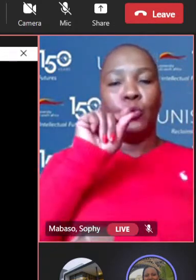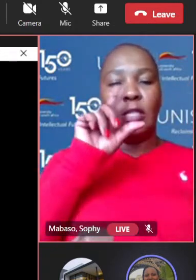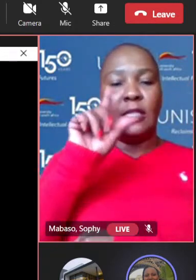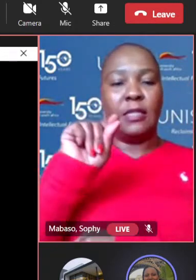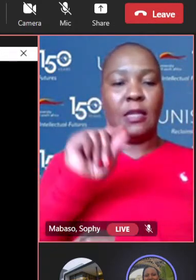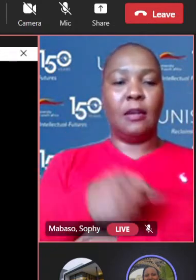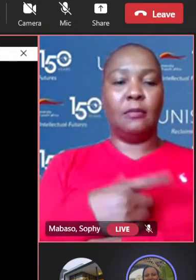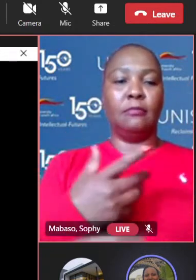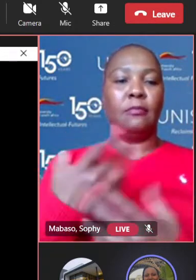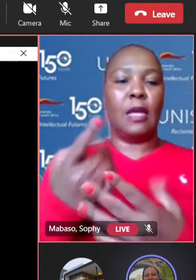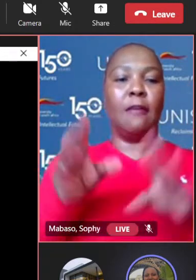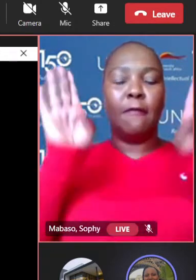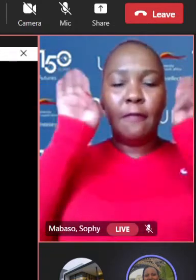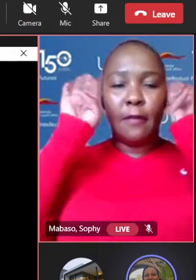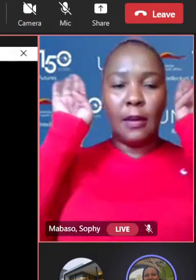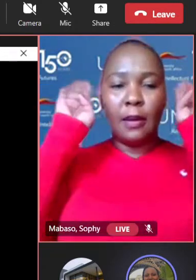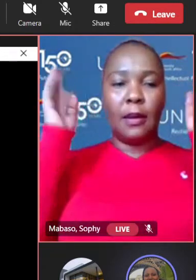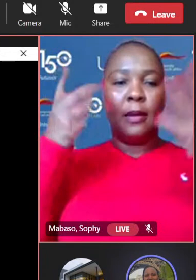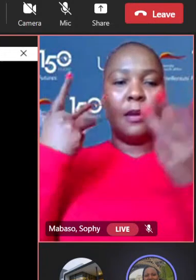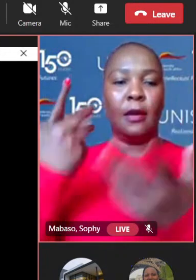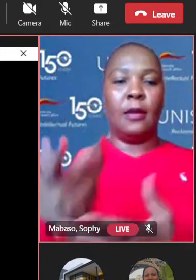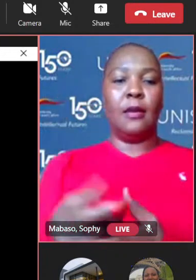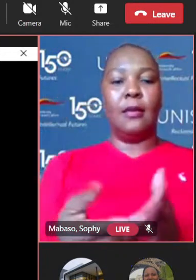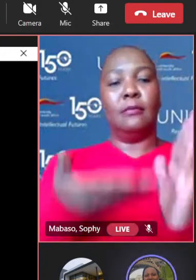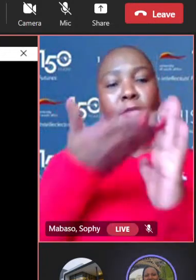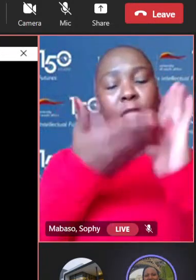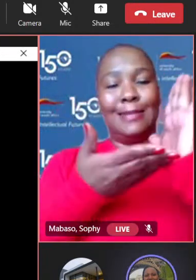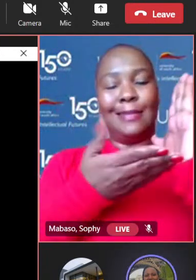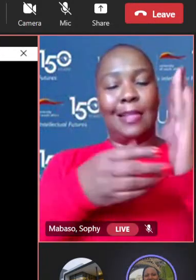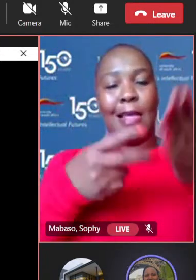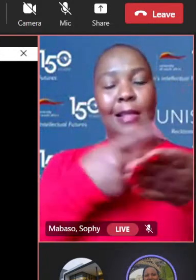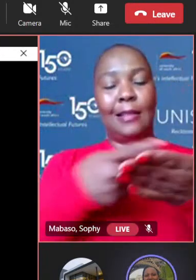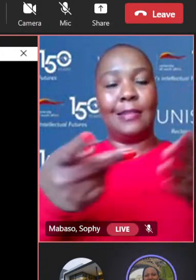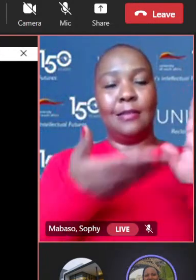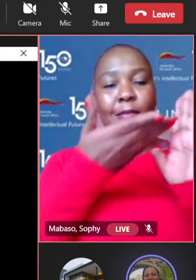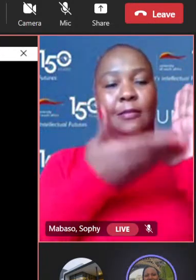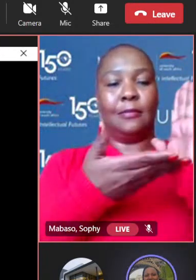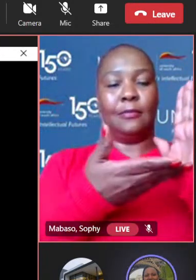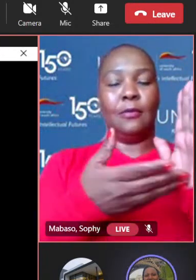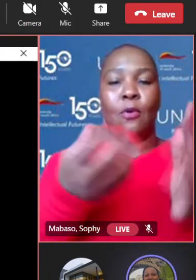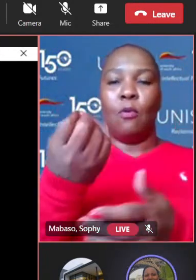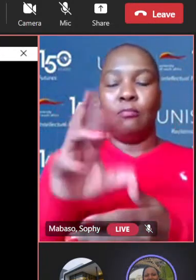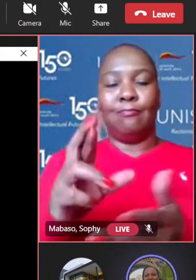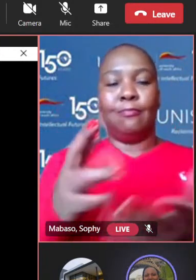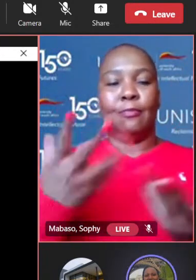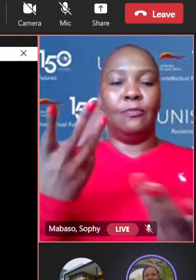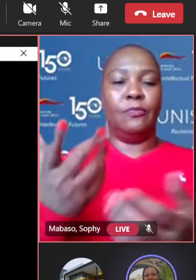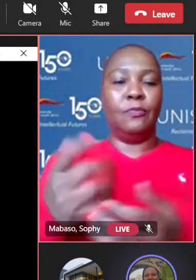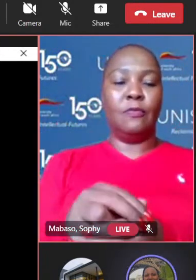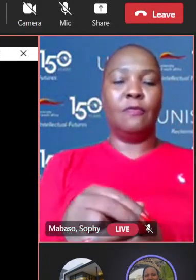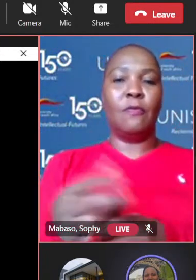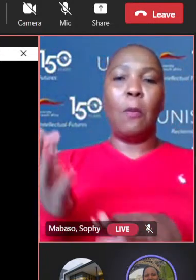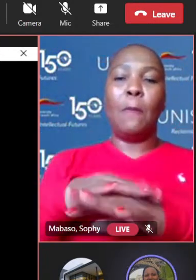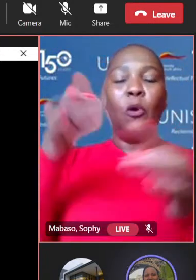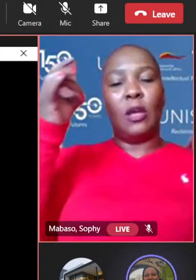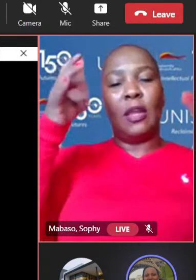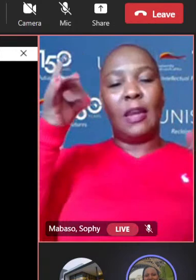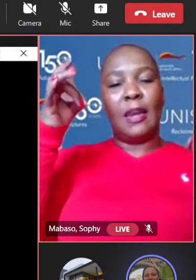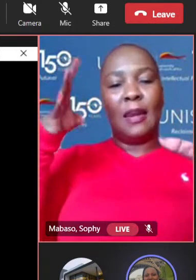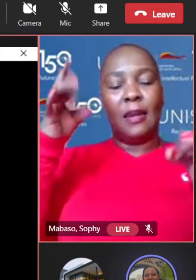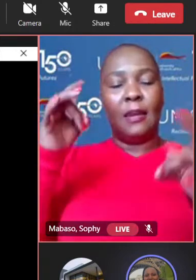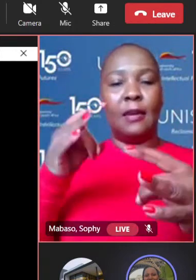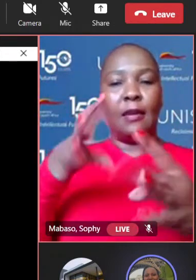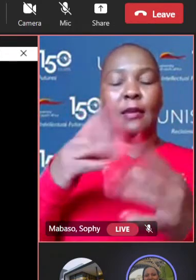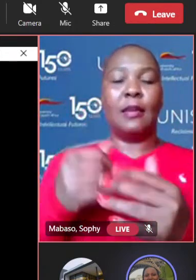twitter.com/Unisa Library. Otherwise, For more information or to get up-to-date